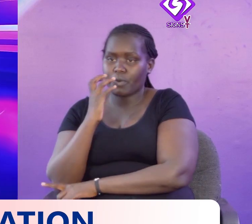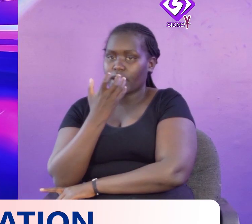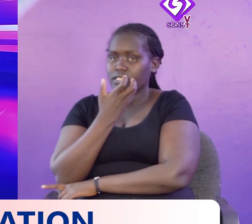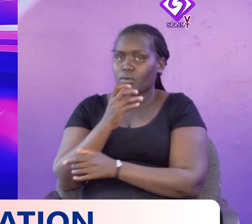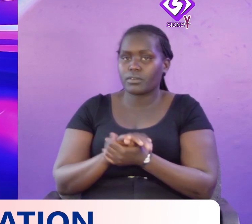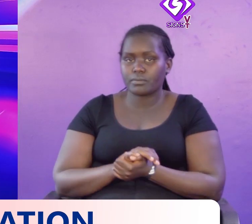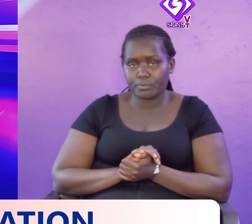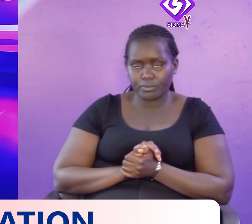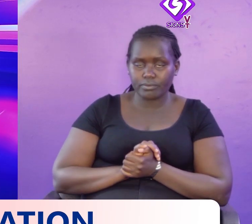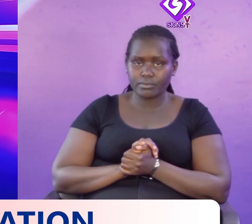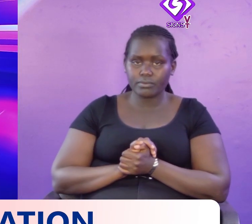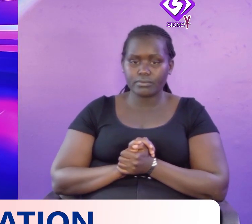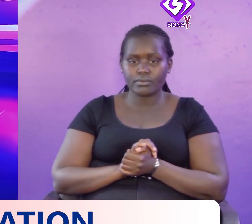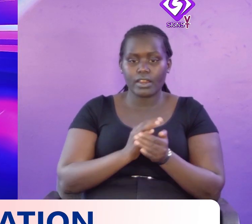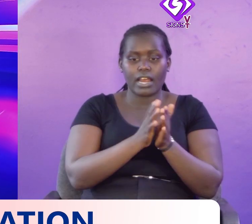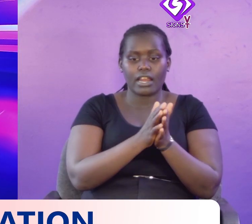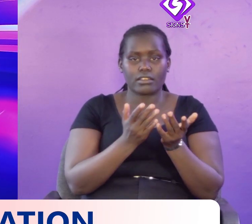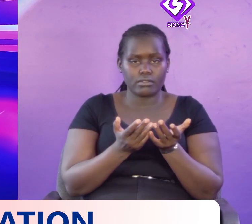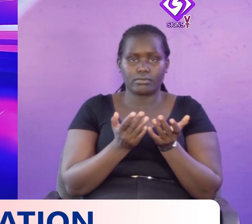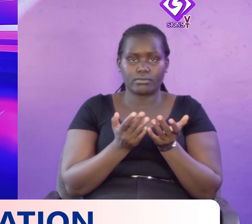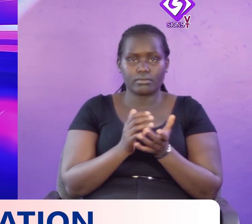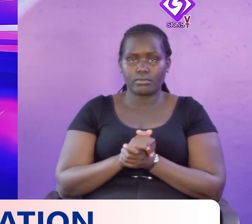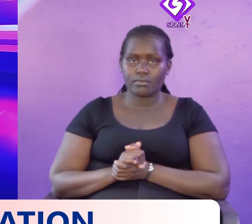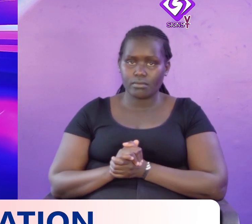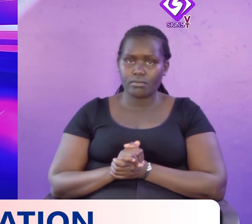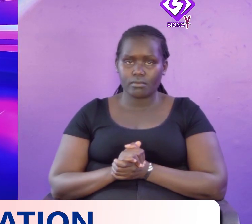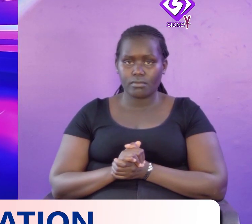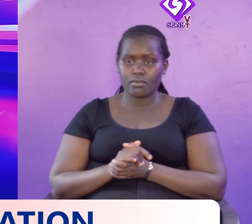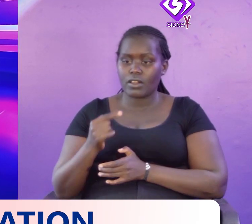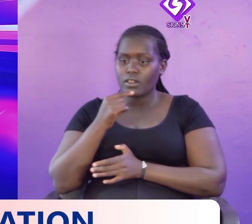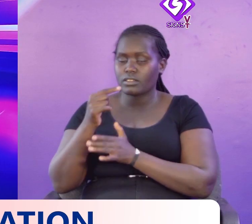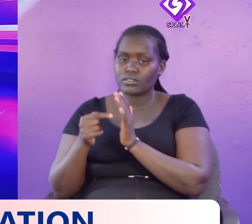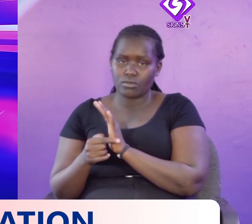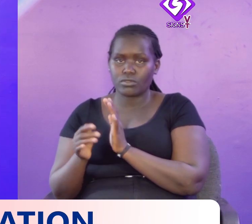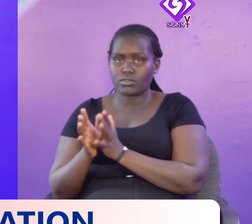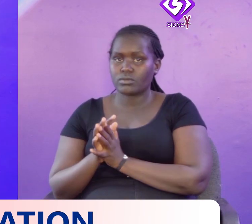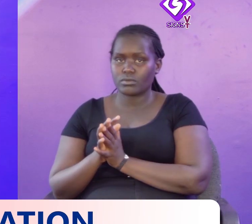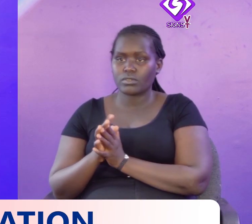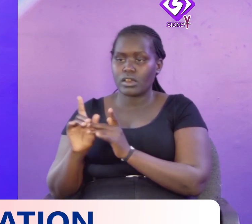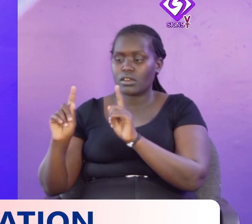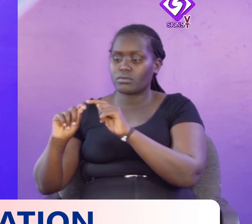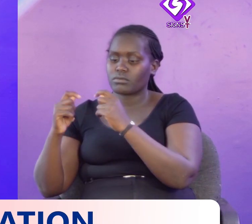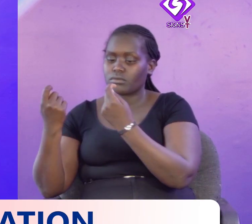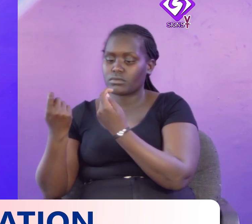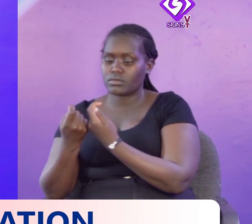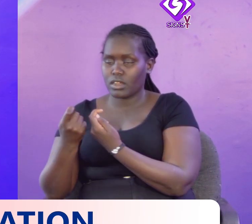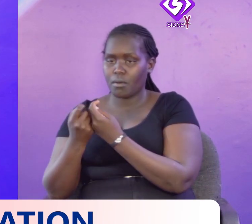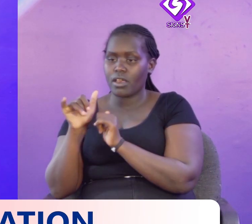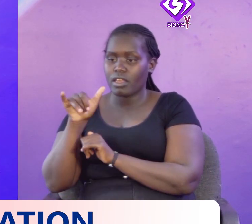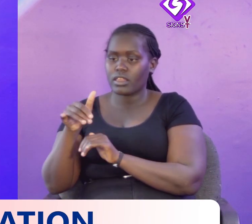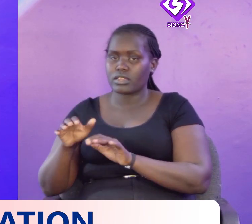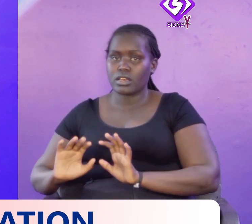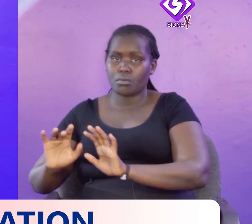Gachagua. Yes. And the camp for... Yes, he said the Junet Mohammed's team, yes, that pushes for